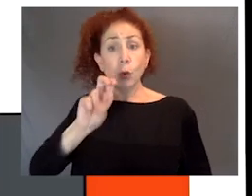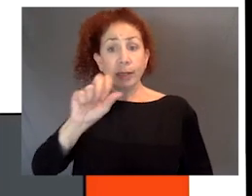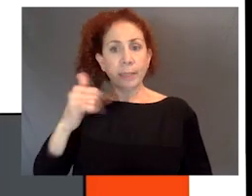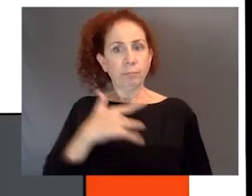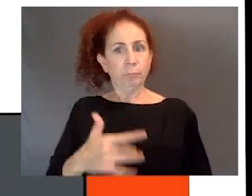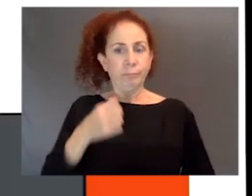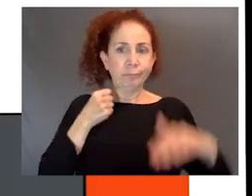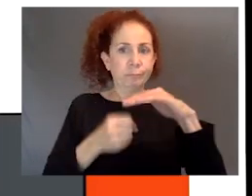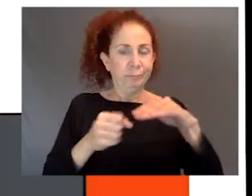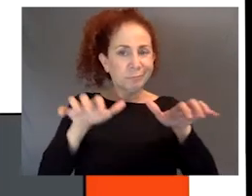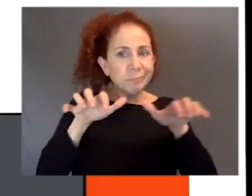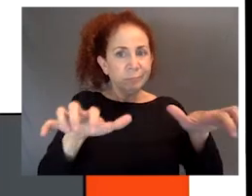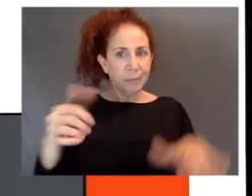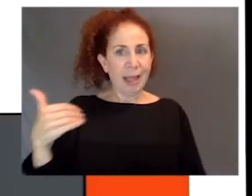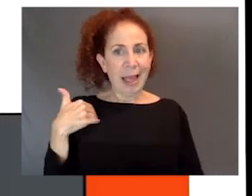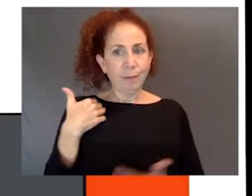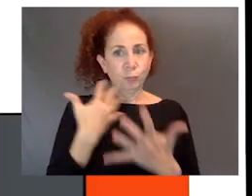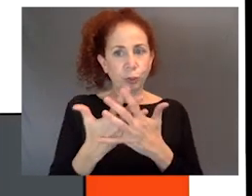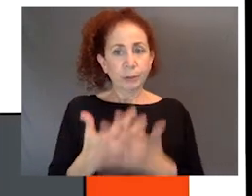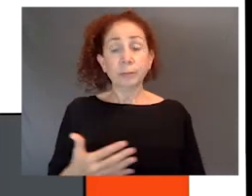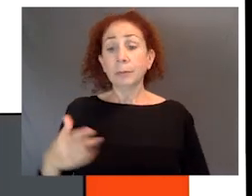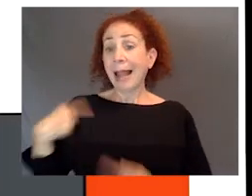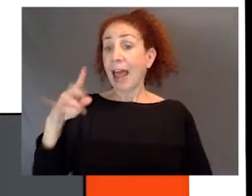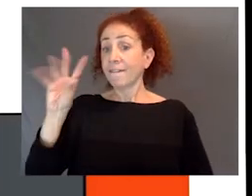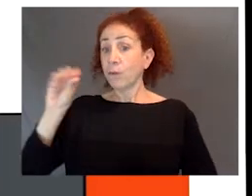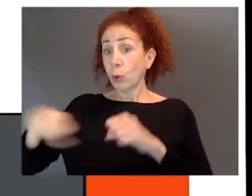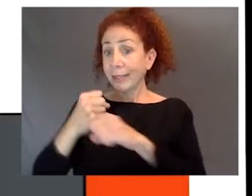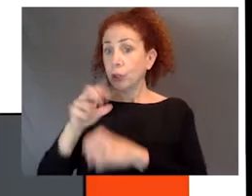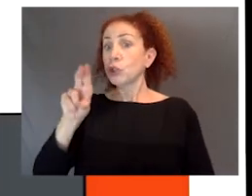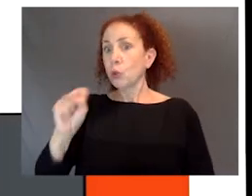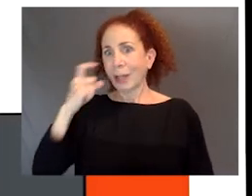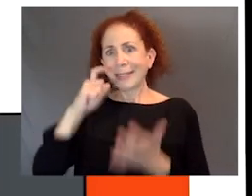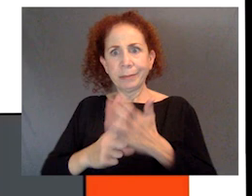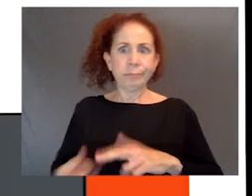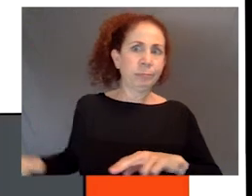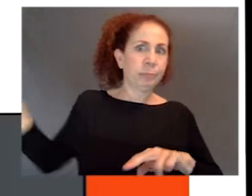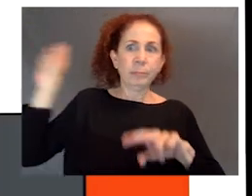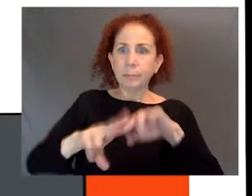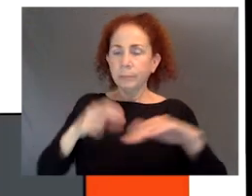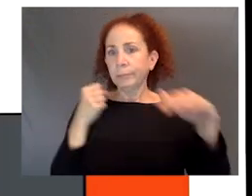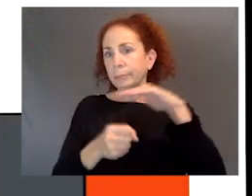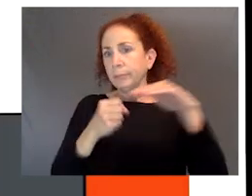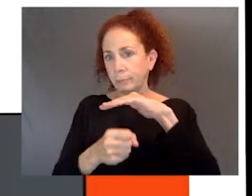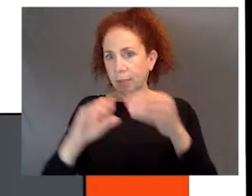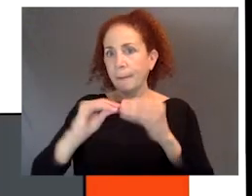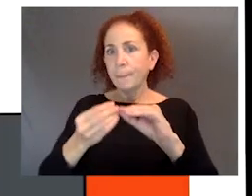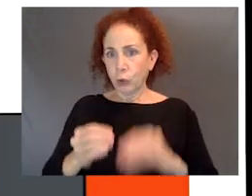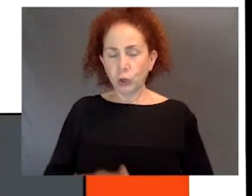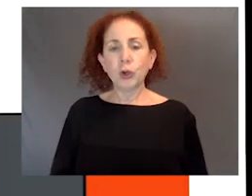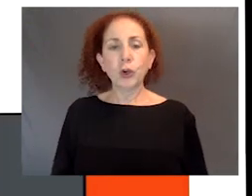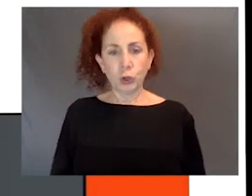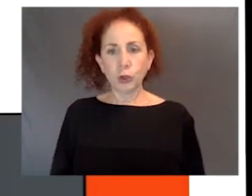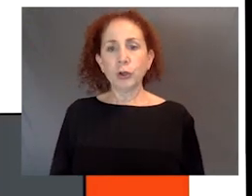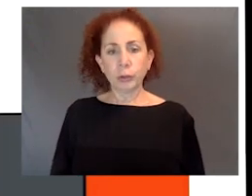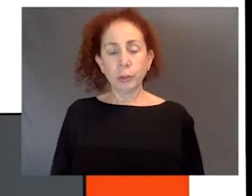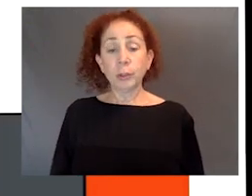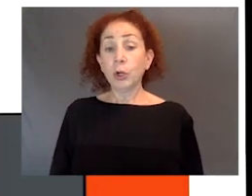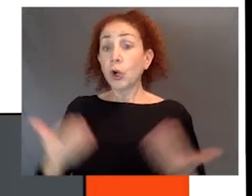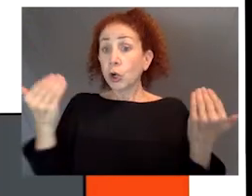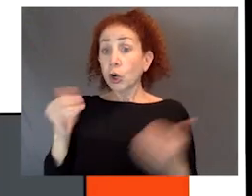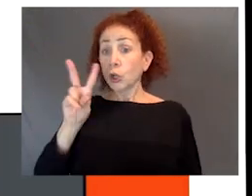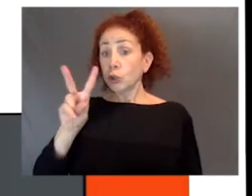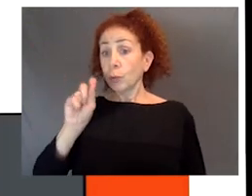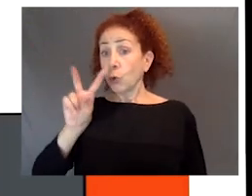United States. Over the last 40 years, the U.S. has seen a huge boom in incarceration rates. There are